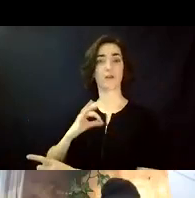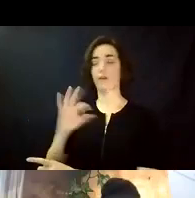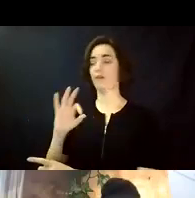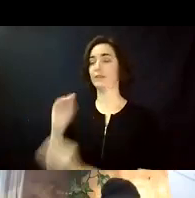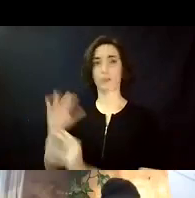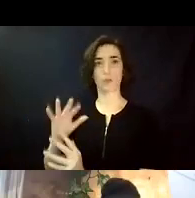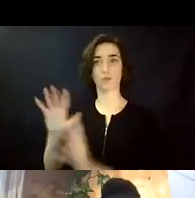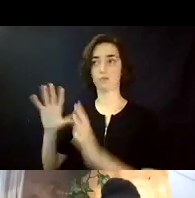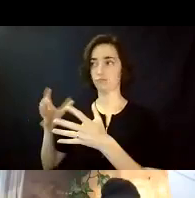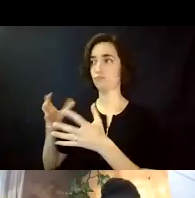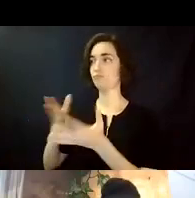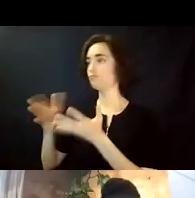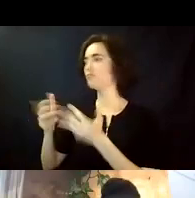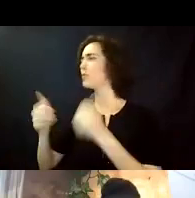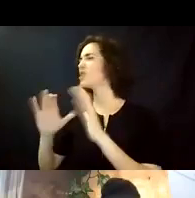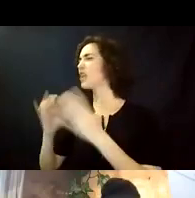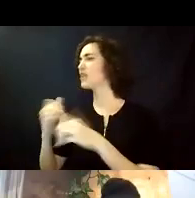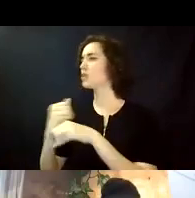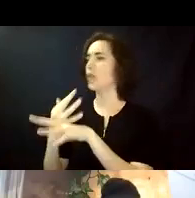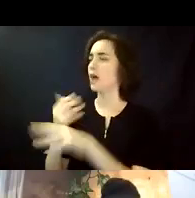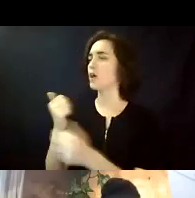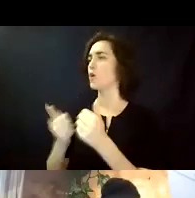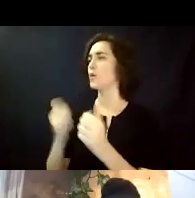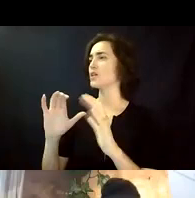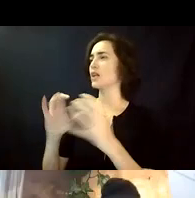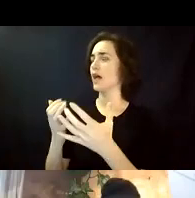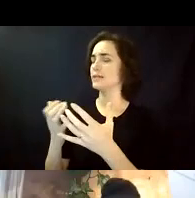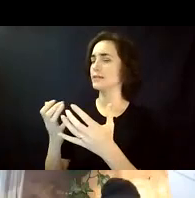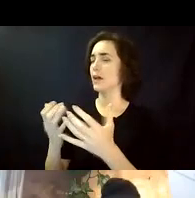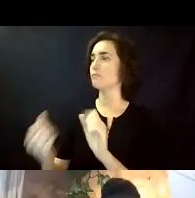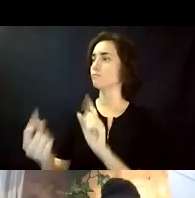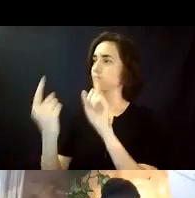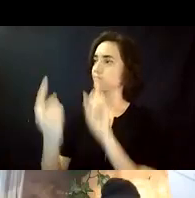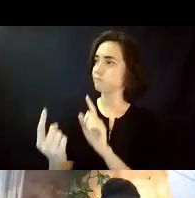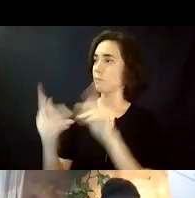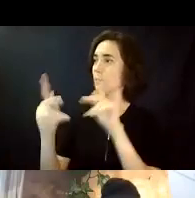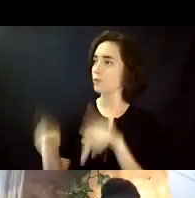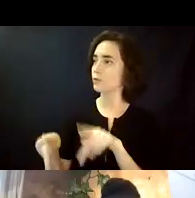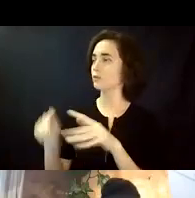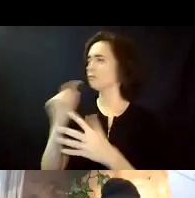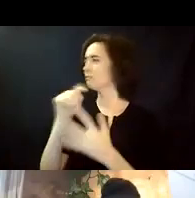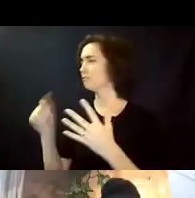to determine what classes will be remote, what will be face-to-face. But whenever we